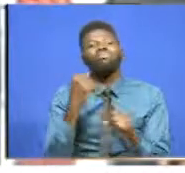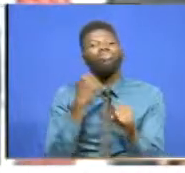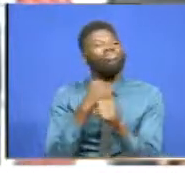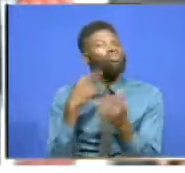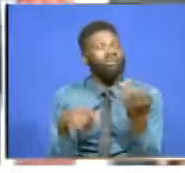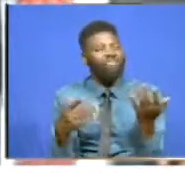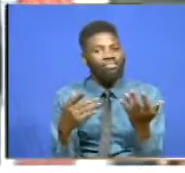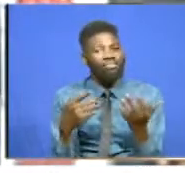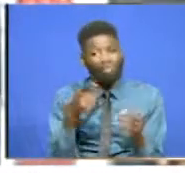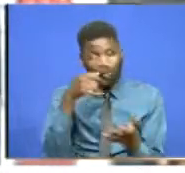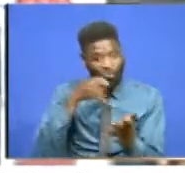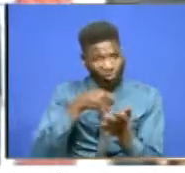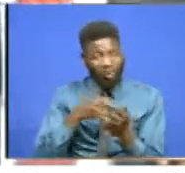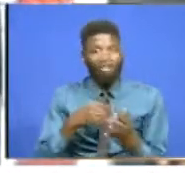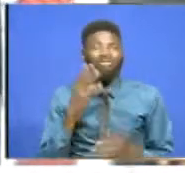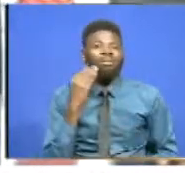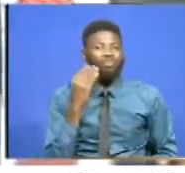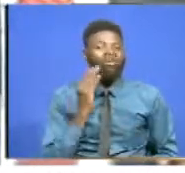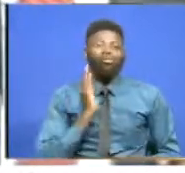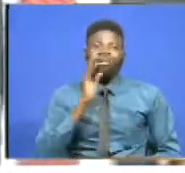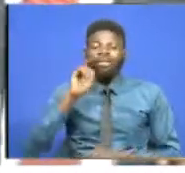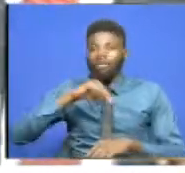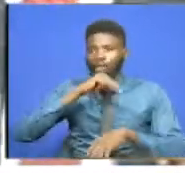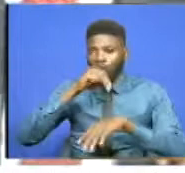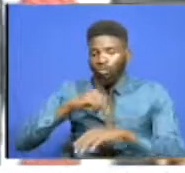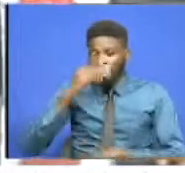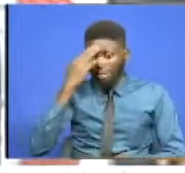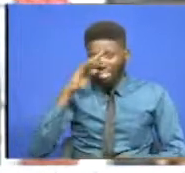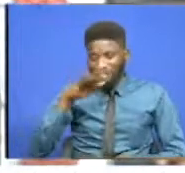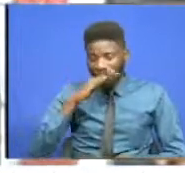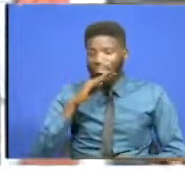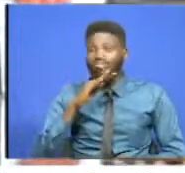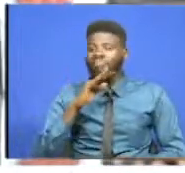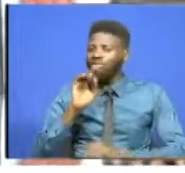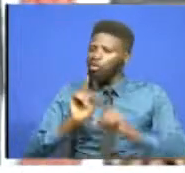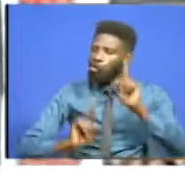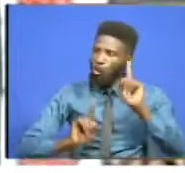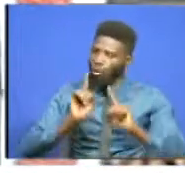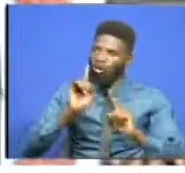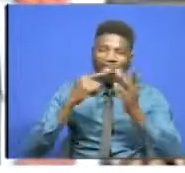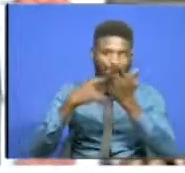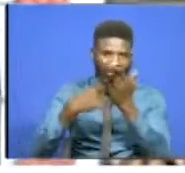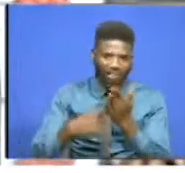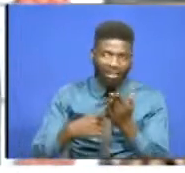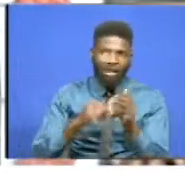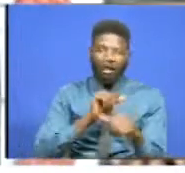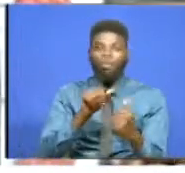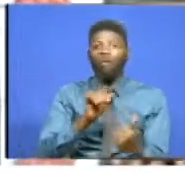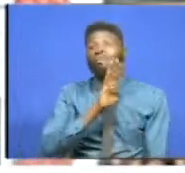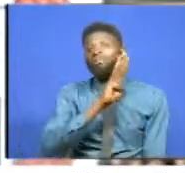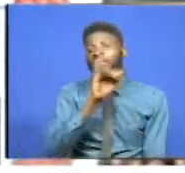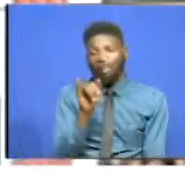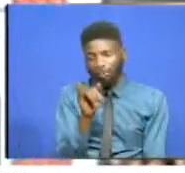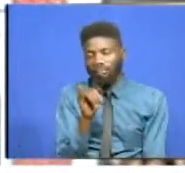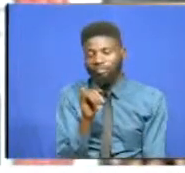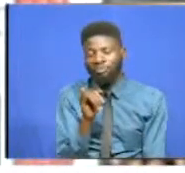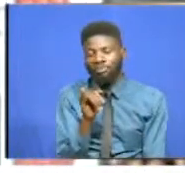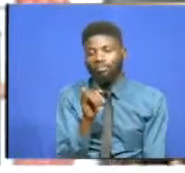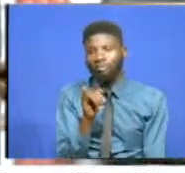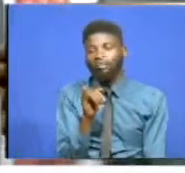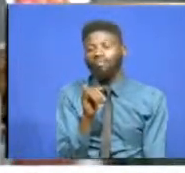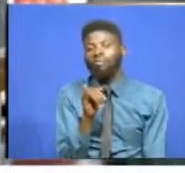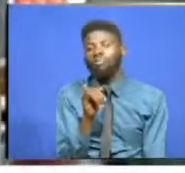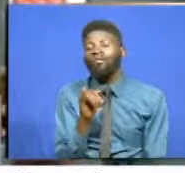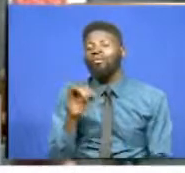of what you're going to experience at the National Assembly, a heated debate on the BBI bill. It's popularly known as the BBI bill, the Constitution